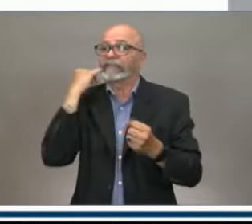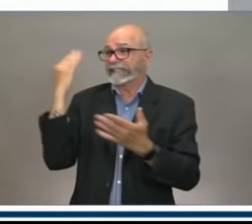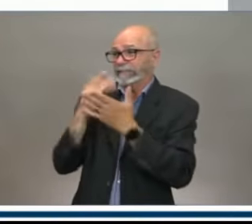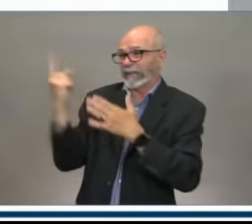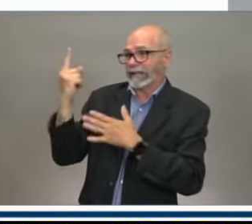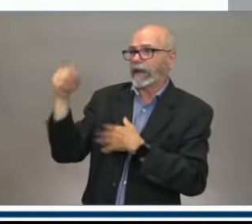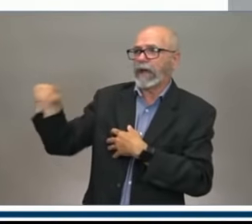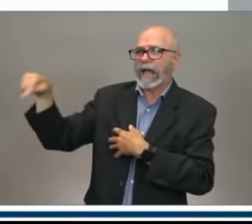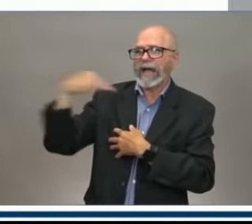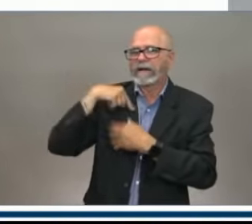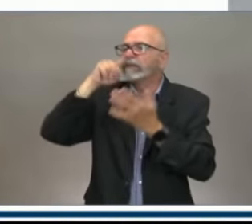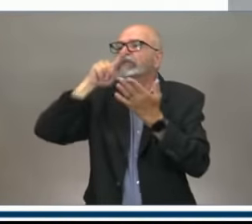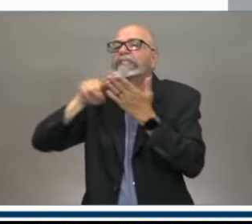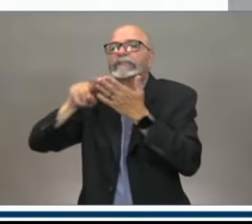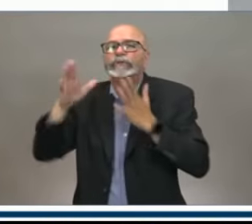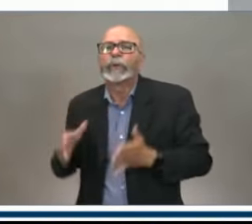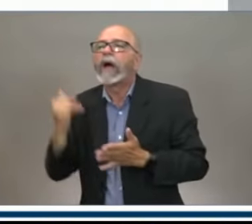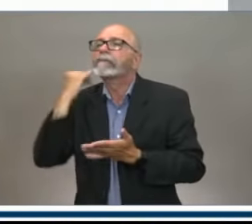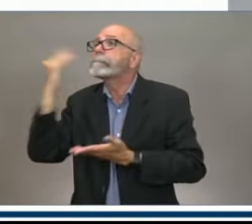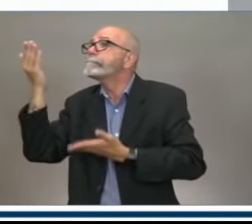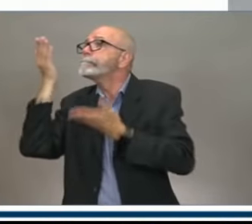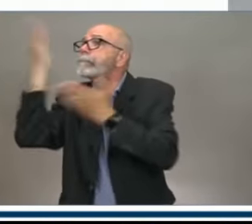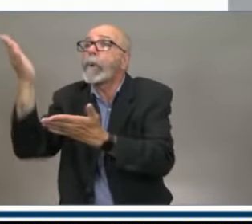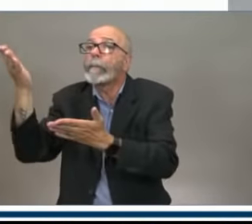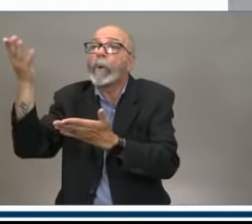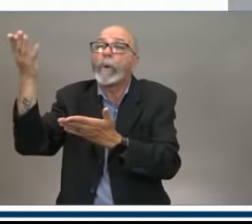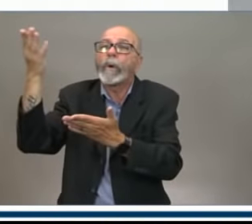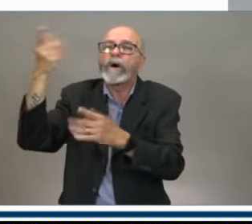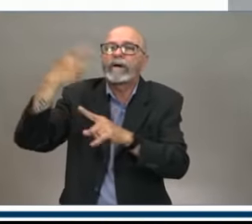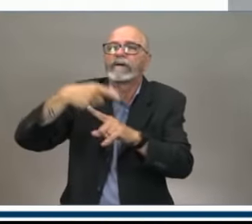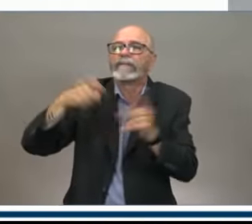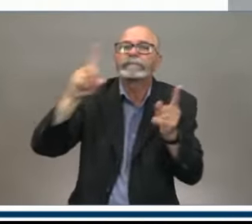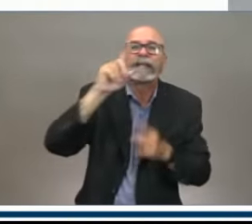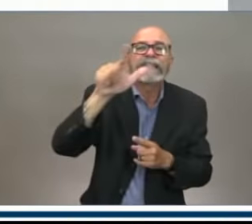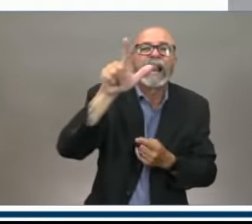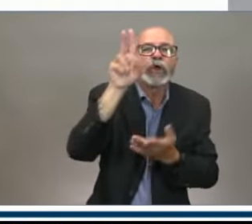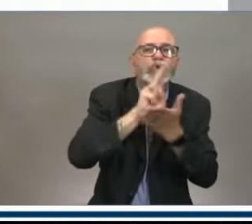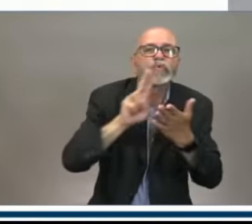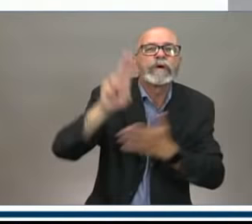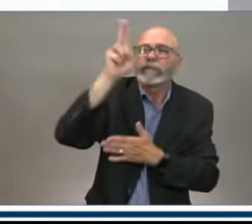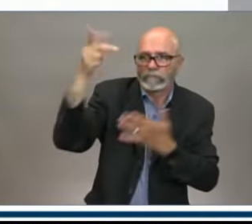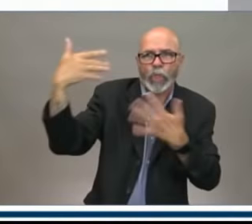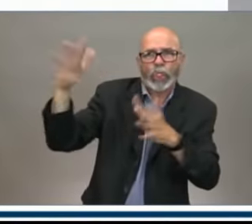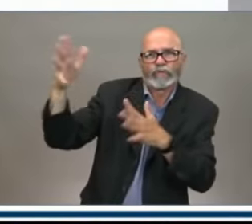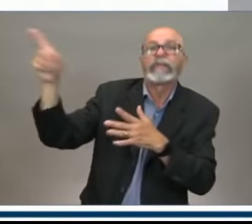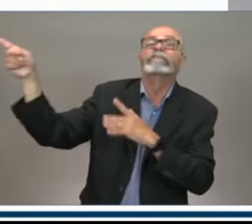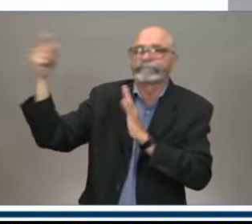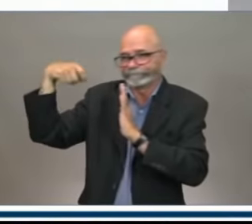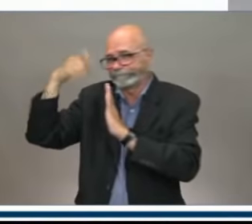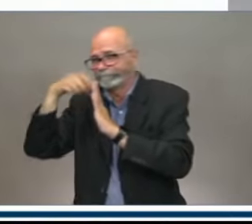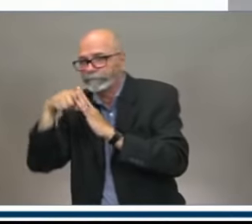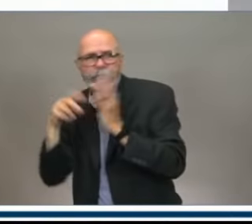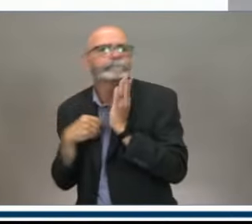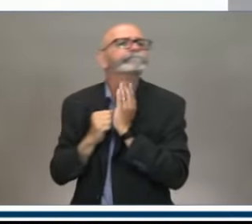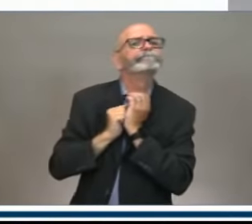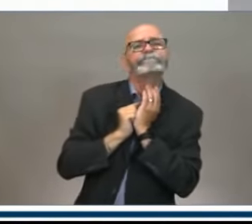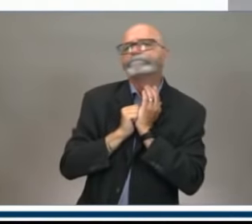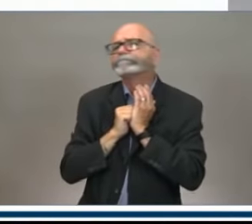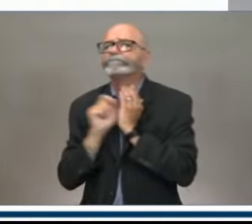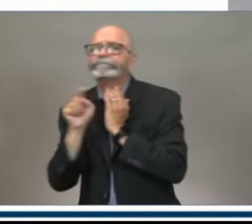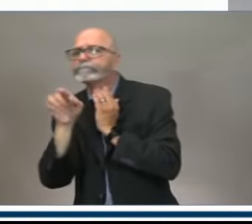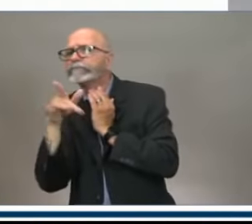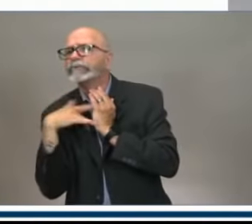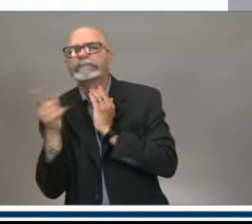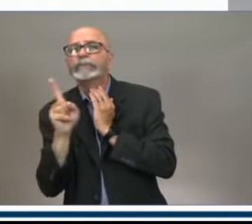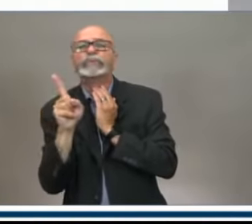colleagues at Dalhousie University to do exactly this. I don't know where it's at in terms of being finalized,